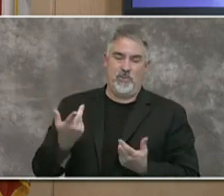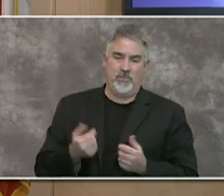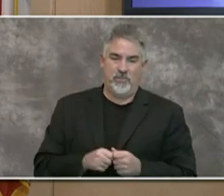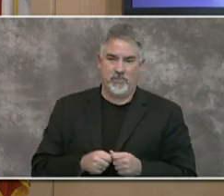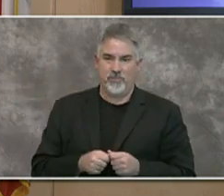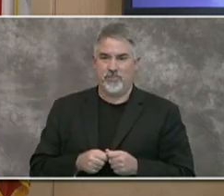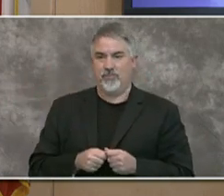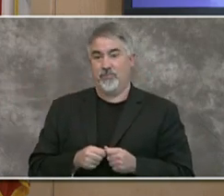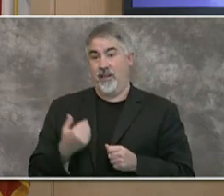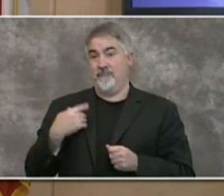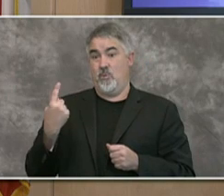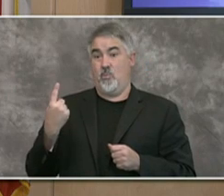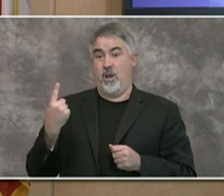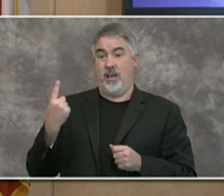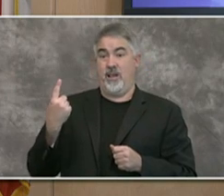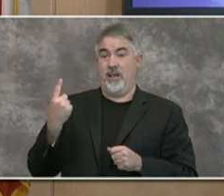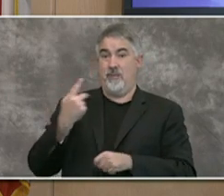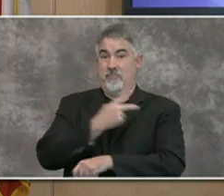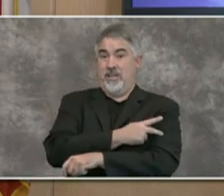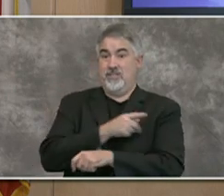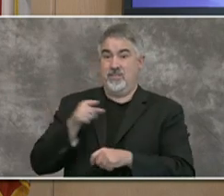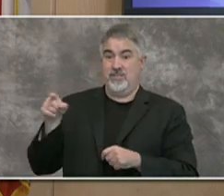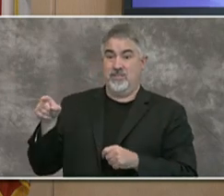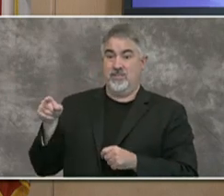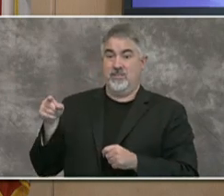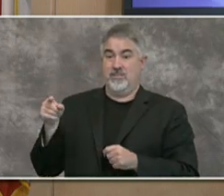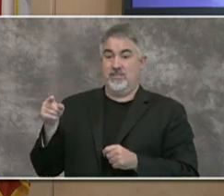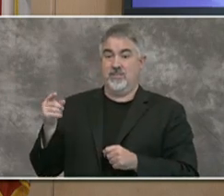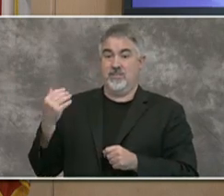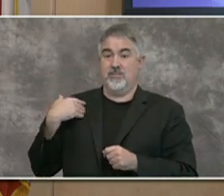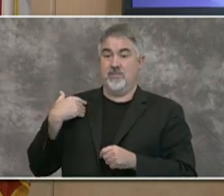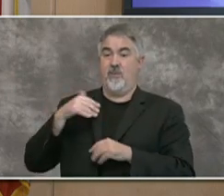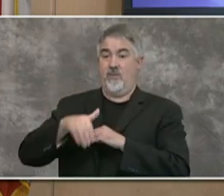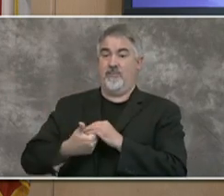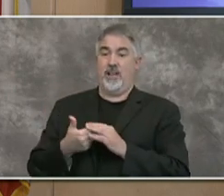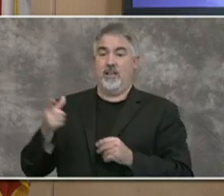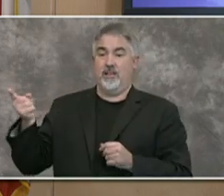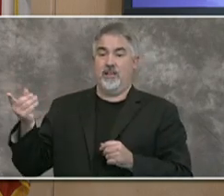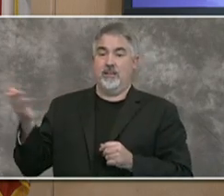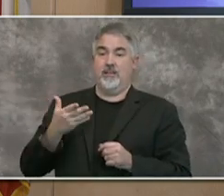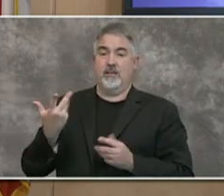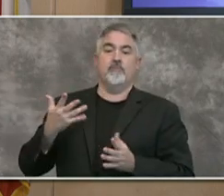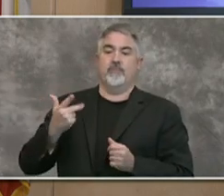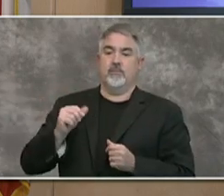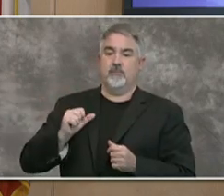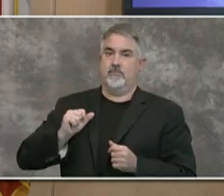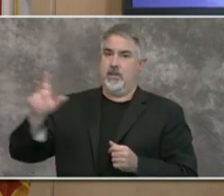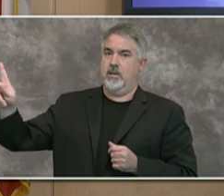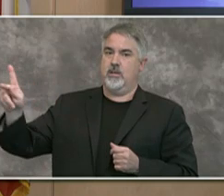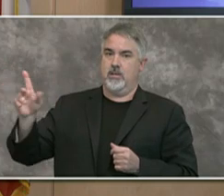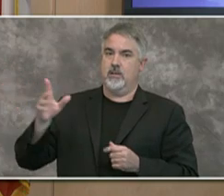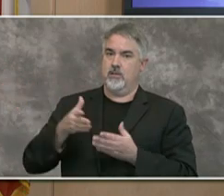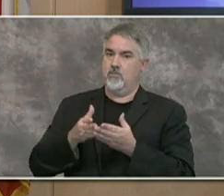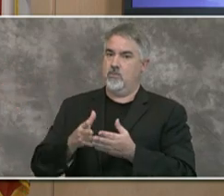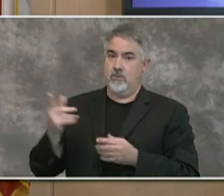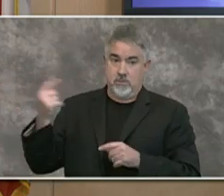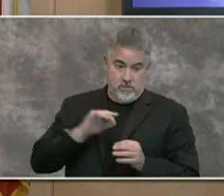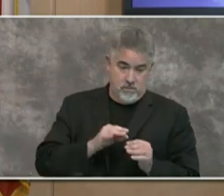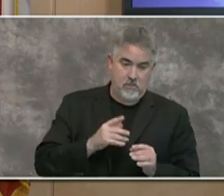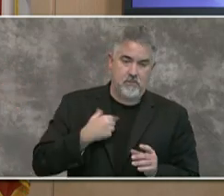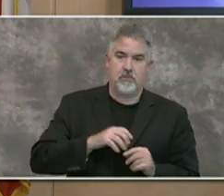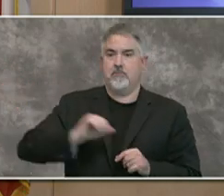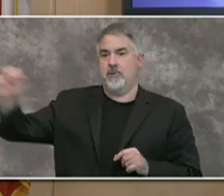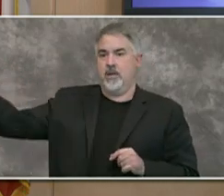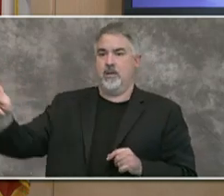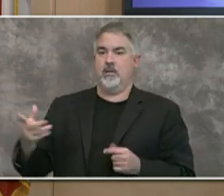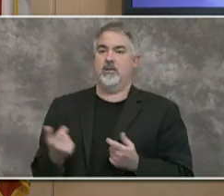There was one patient evacuated overnight who was actually returned to the ship this morning, and just this afternoon another patient was evacuated